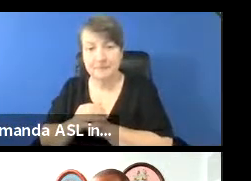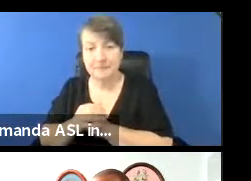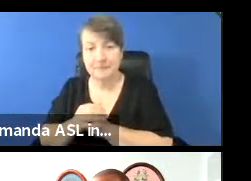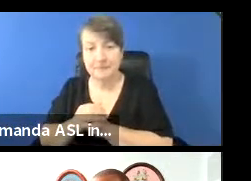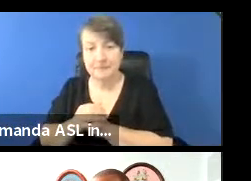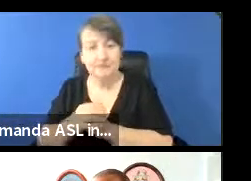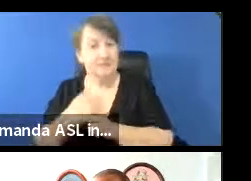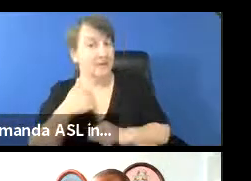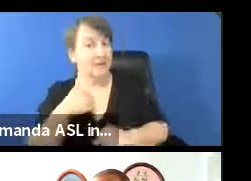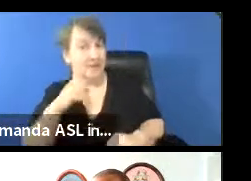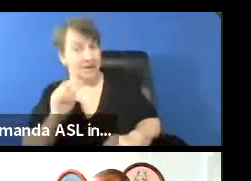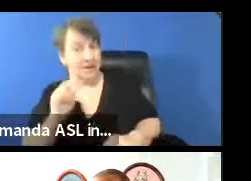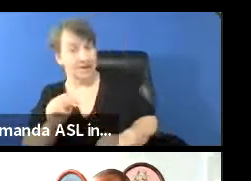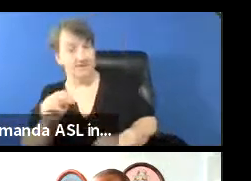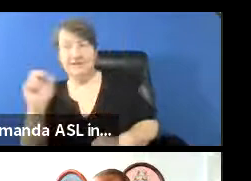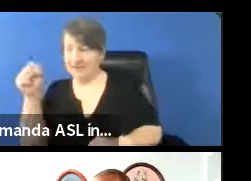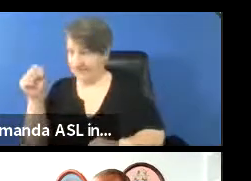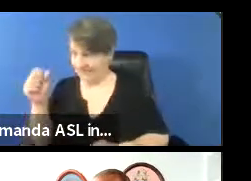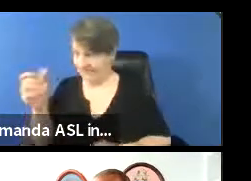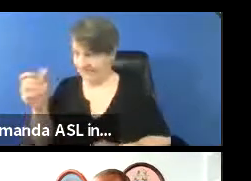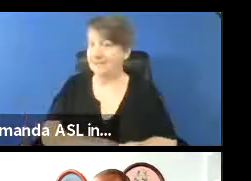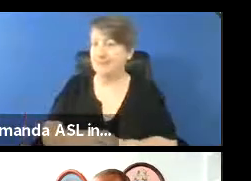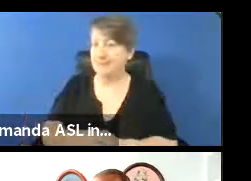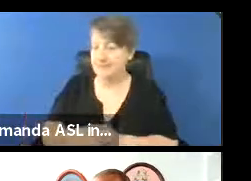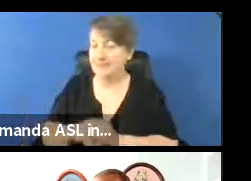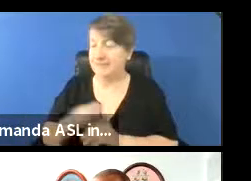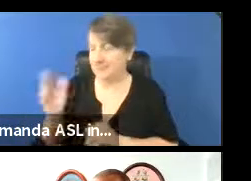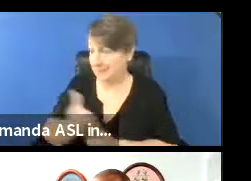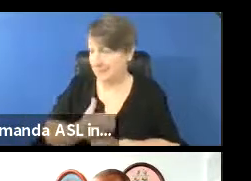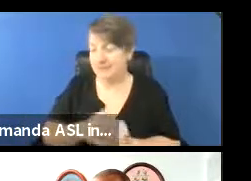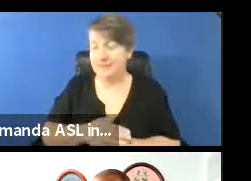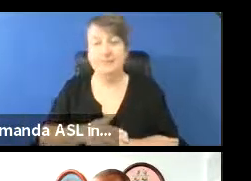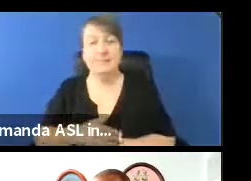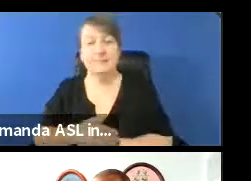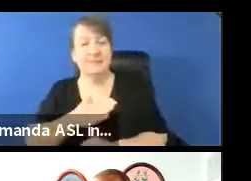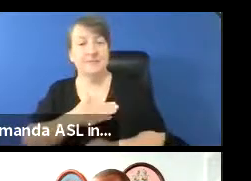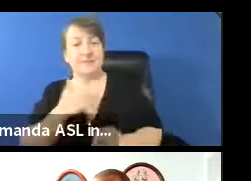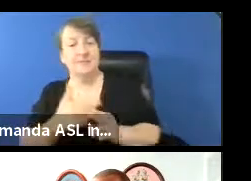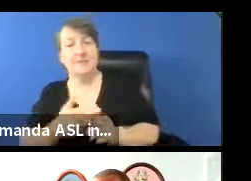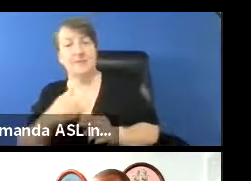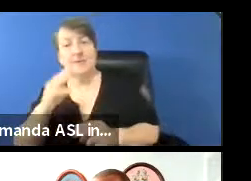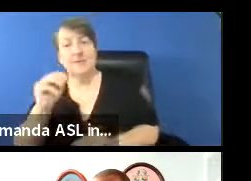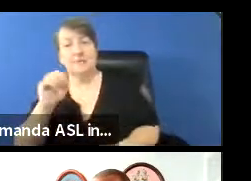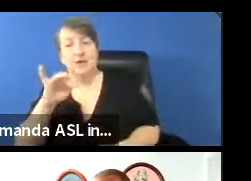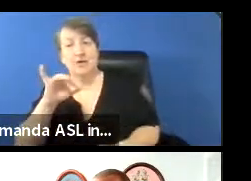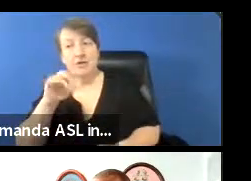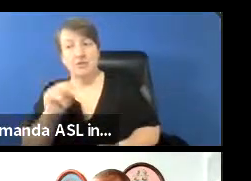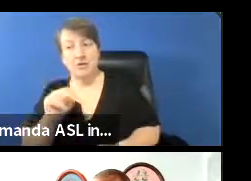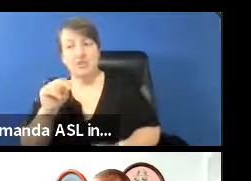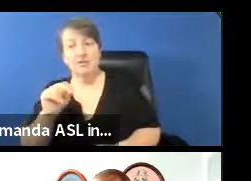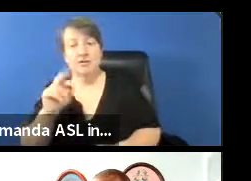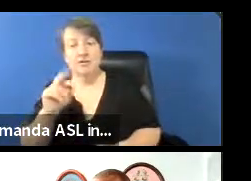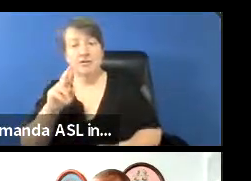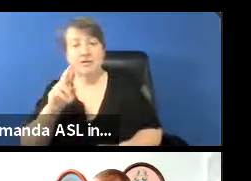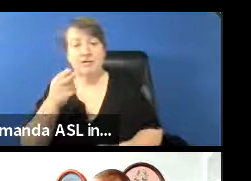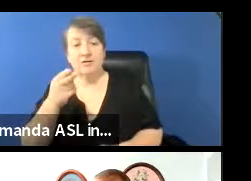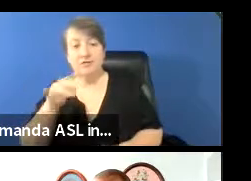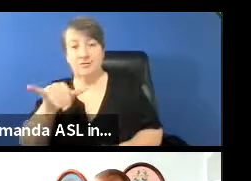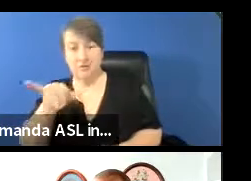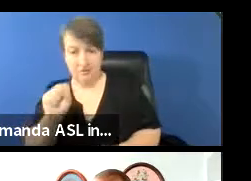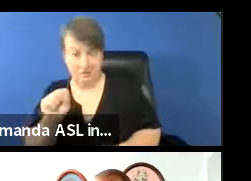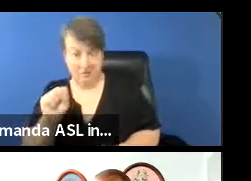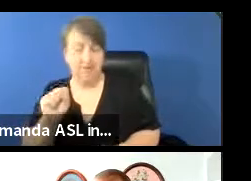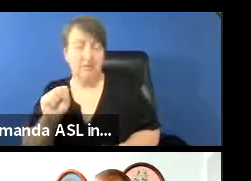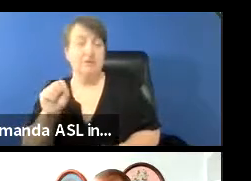Am I on? You are. Welcome. My name is Marion Reese, RHYS, and I'm with